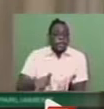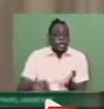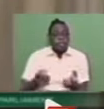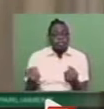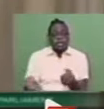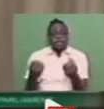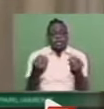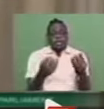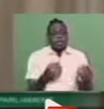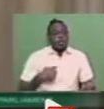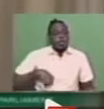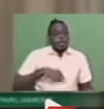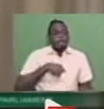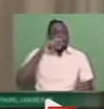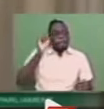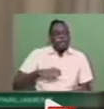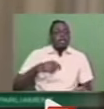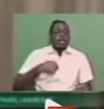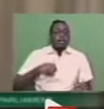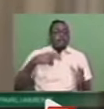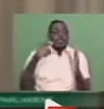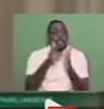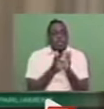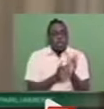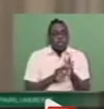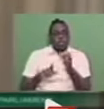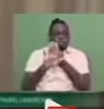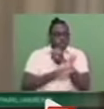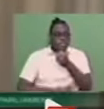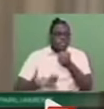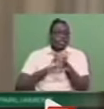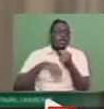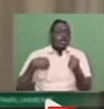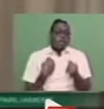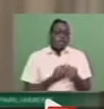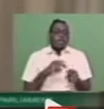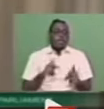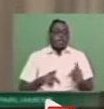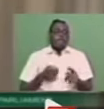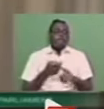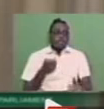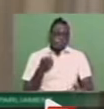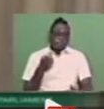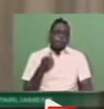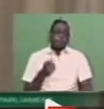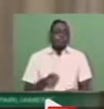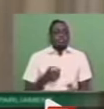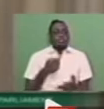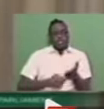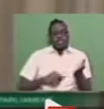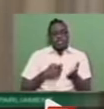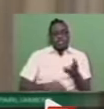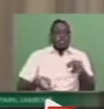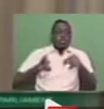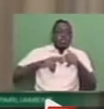So if you want to do this, you will have to put a price cap at the